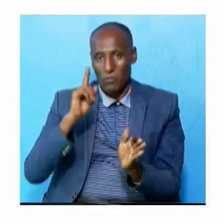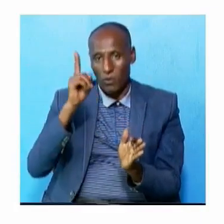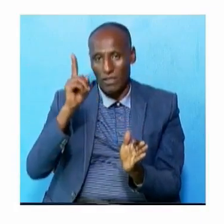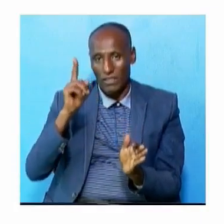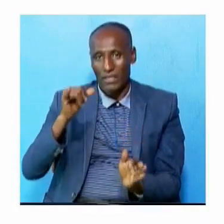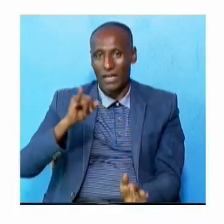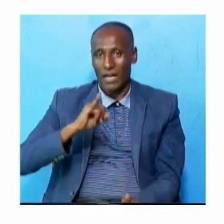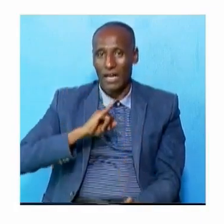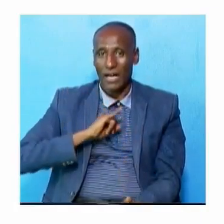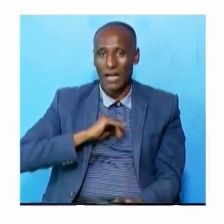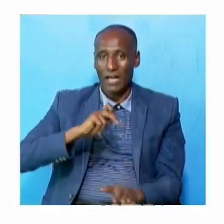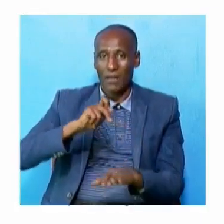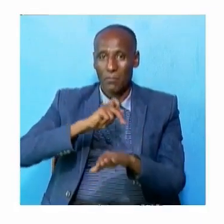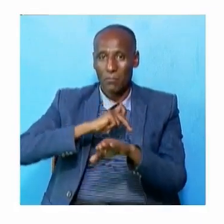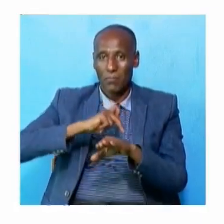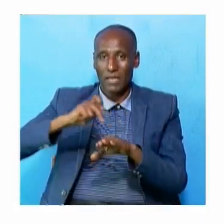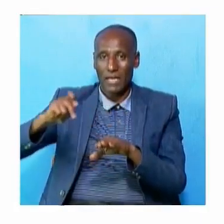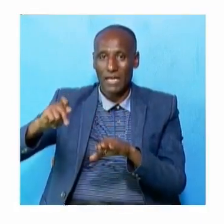read